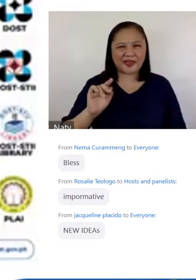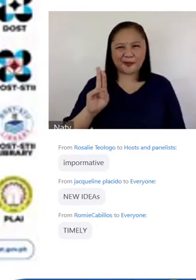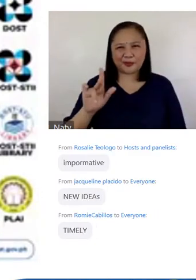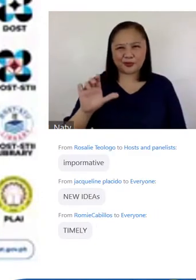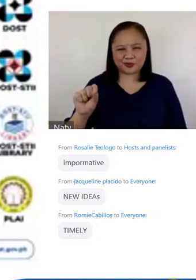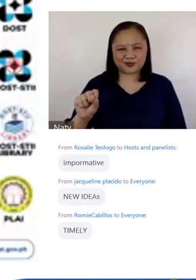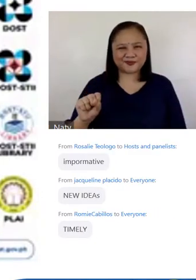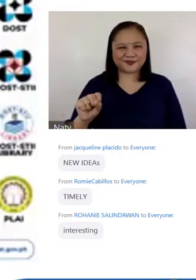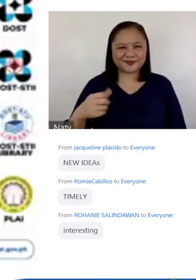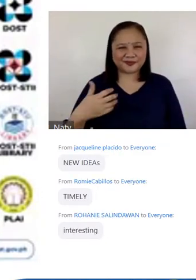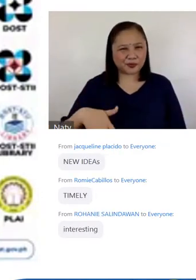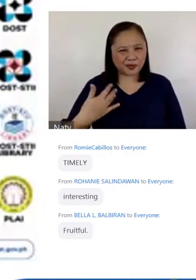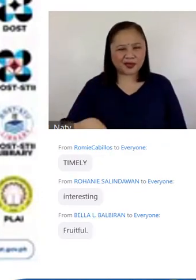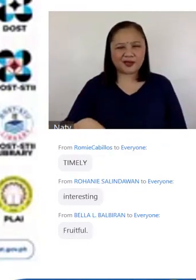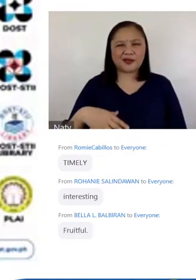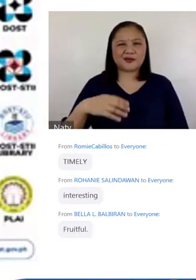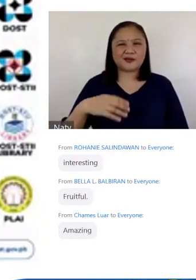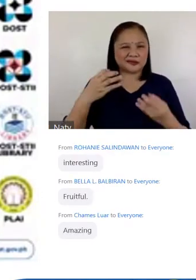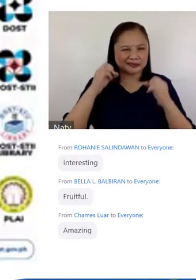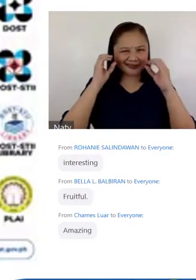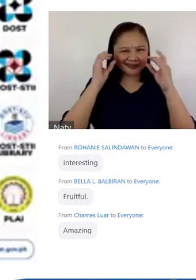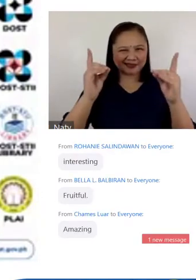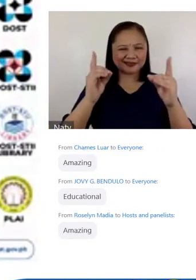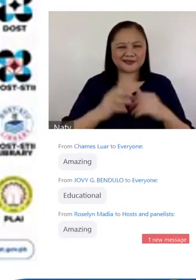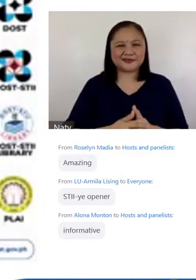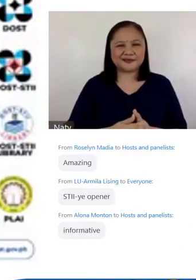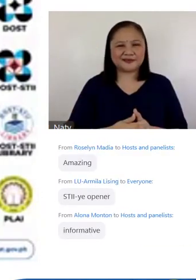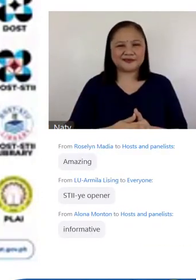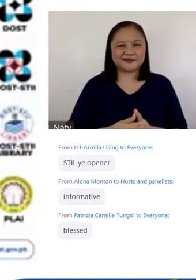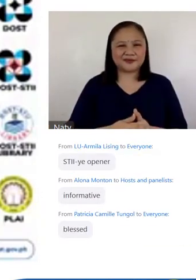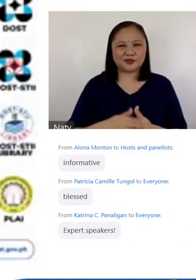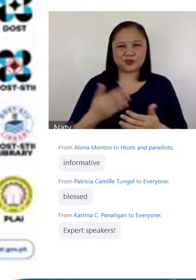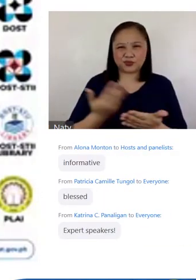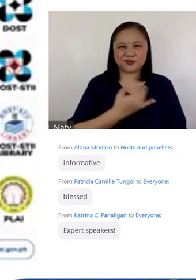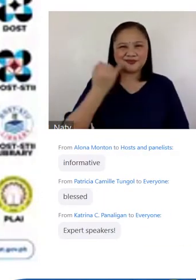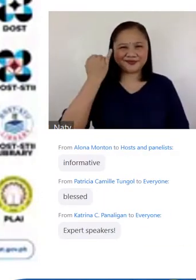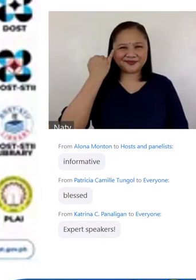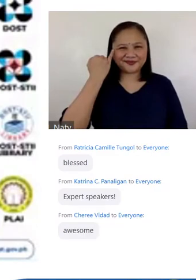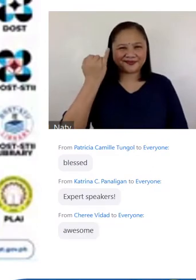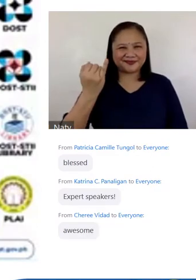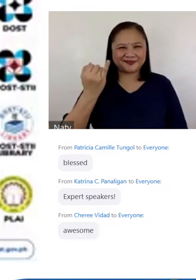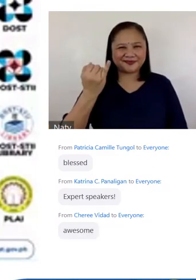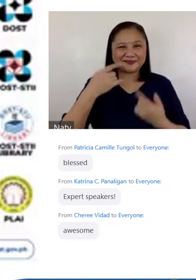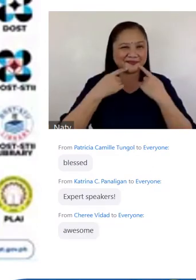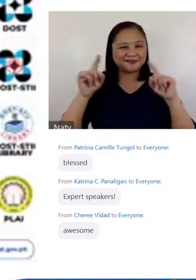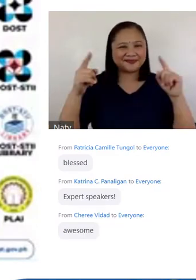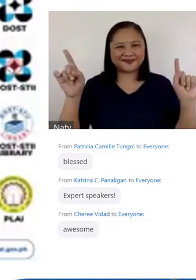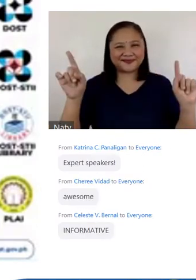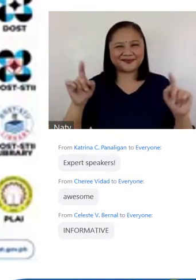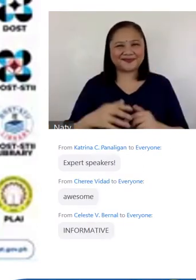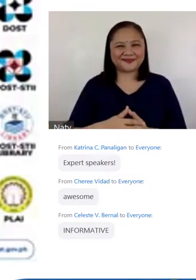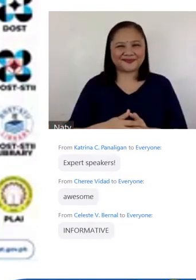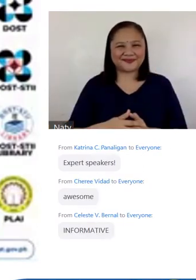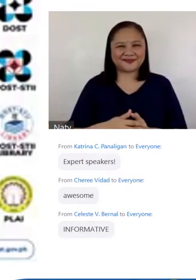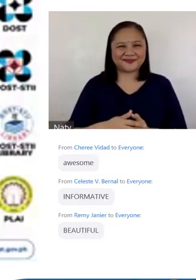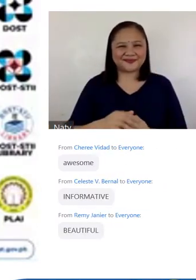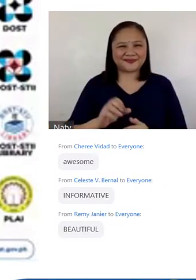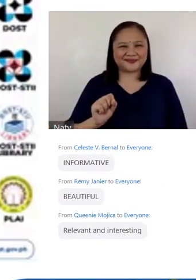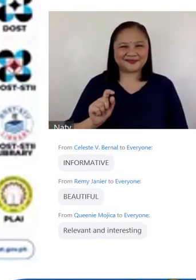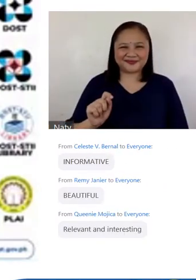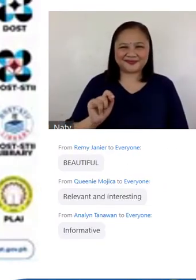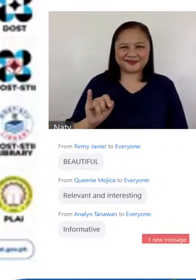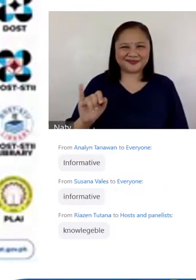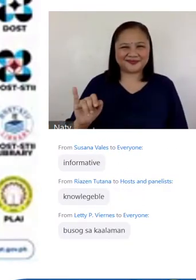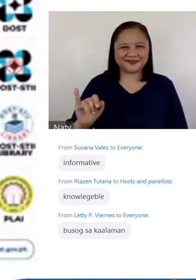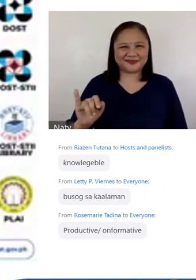wow, educational, new ideas, fruitful, STII